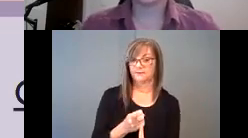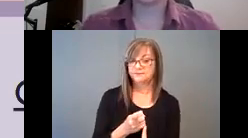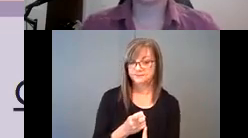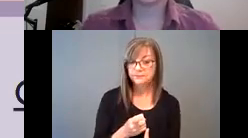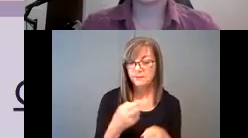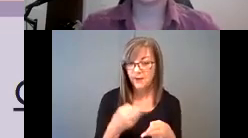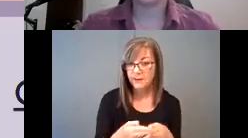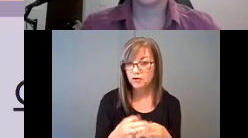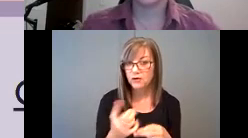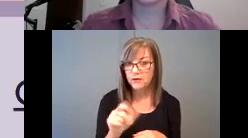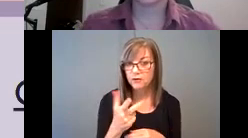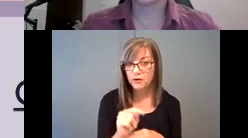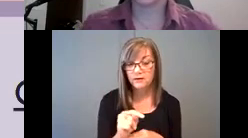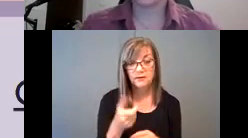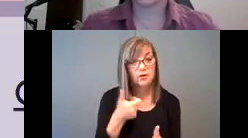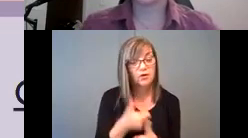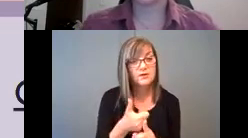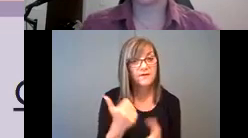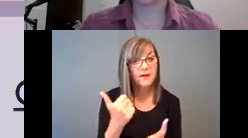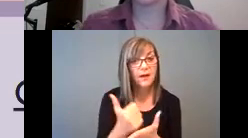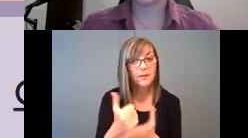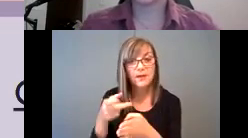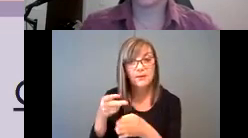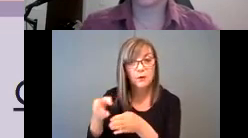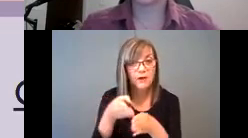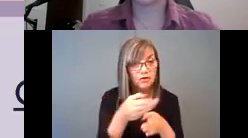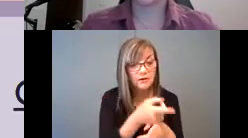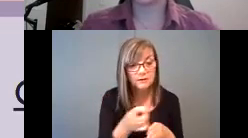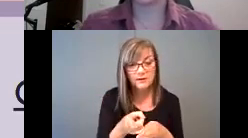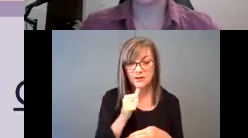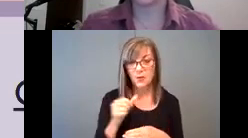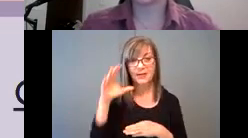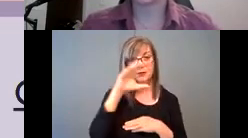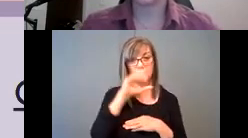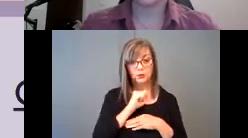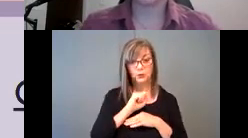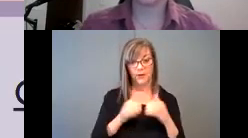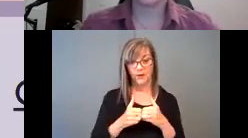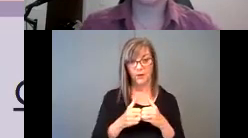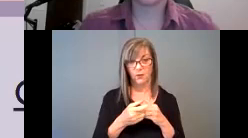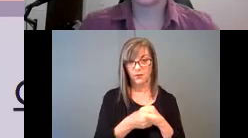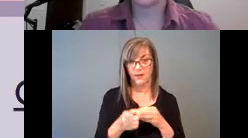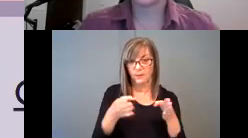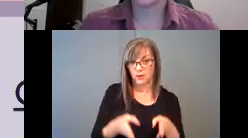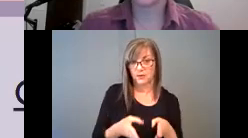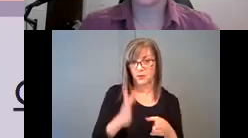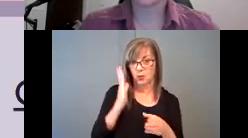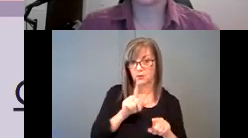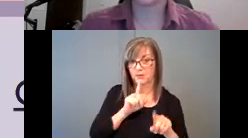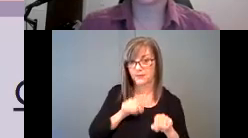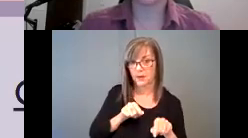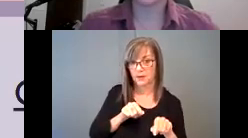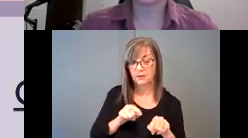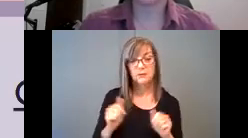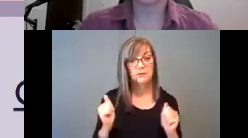if you're a helping professional, just not assuming how someone might respond to an event. We might all think that domestic